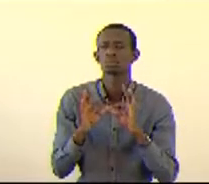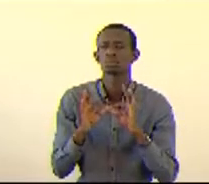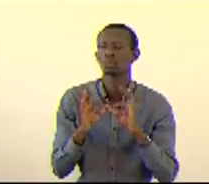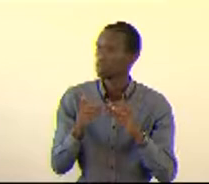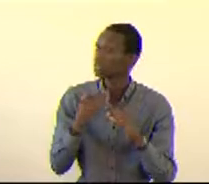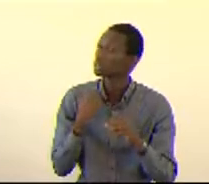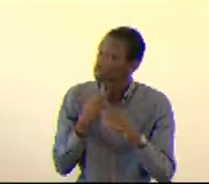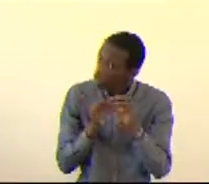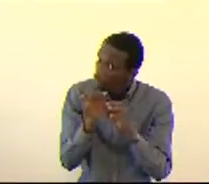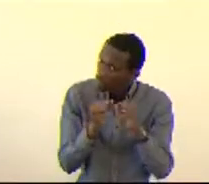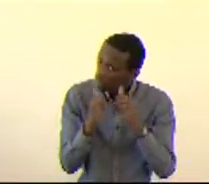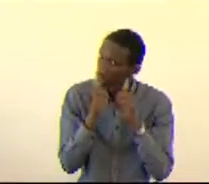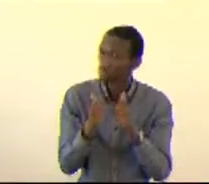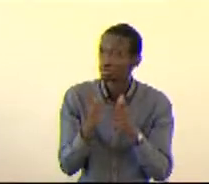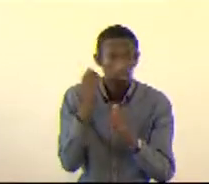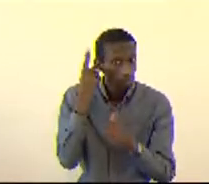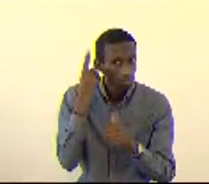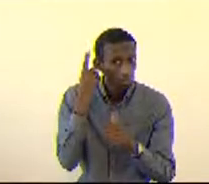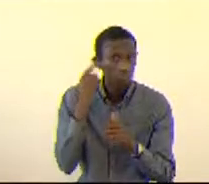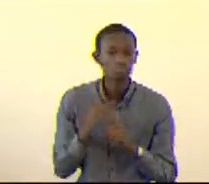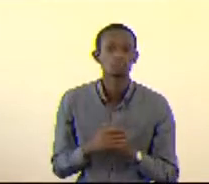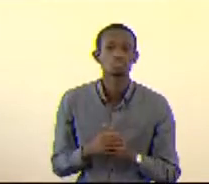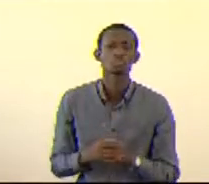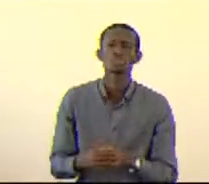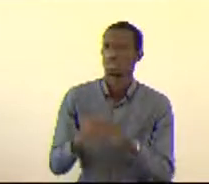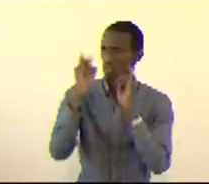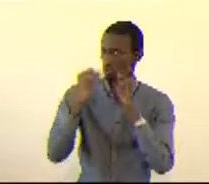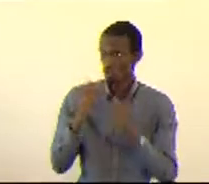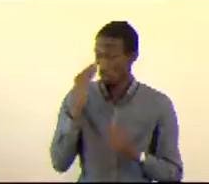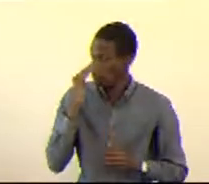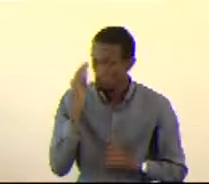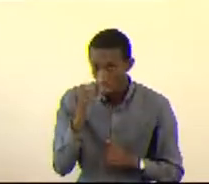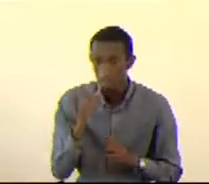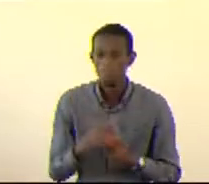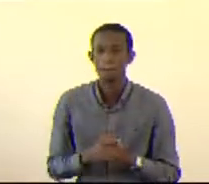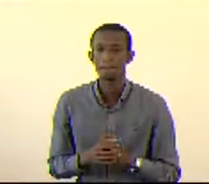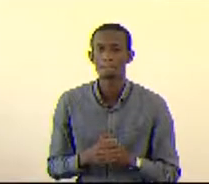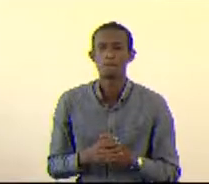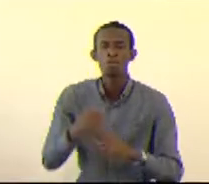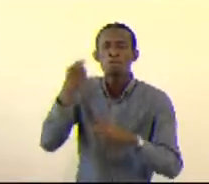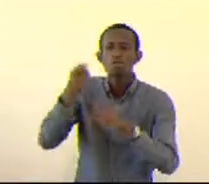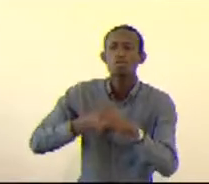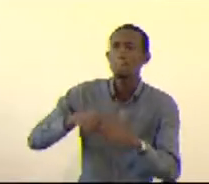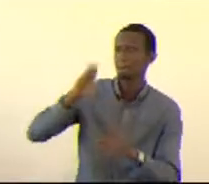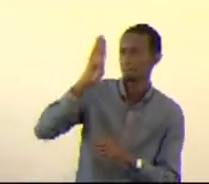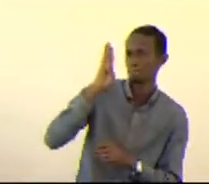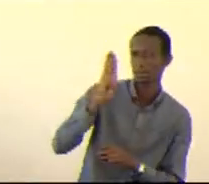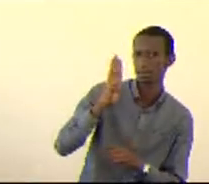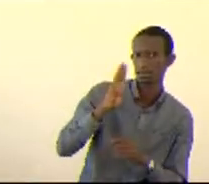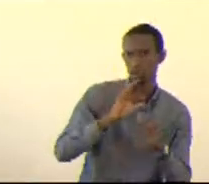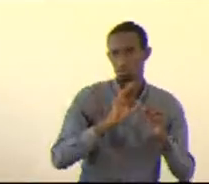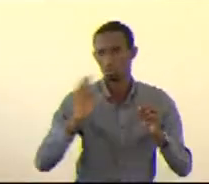want to explain. Okay? If you look at the length of this line from B to C, look at that length from B